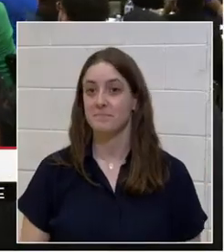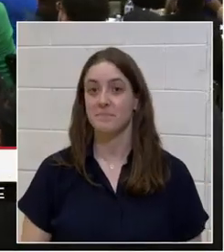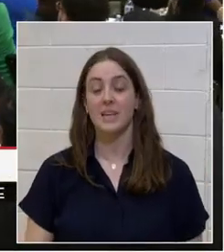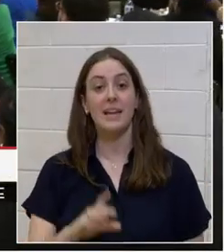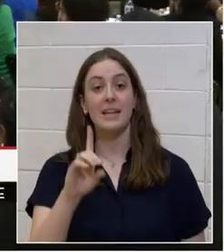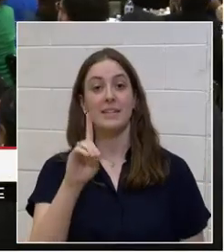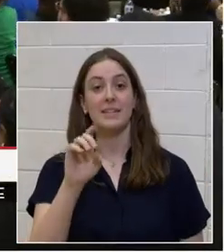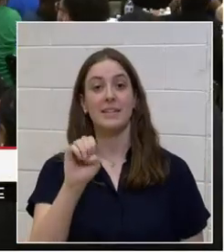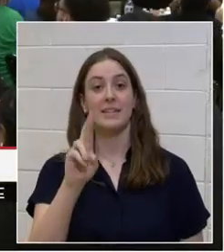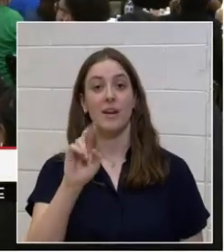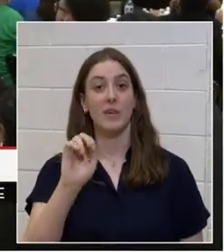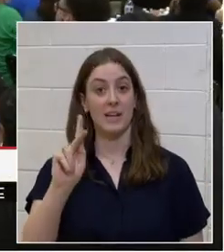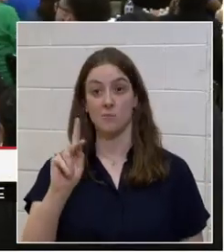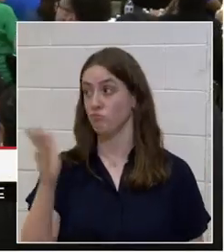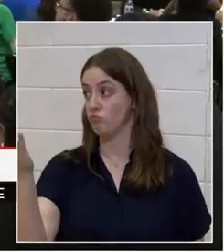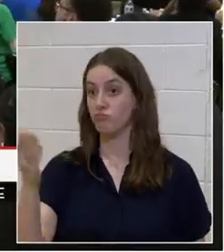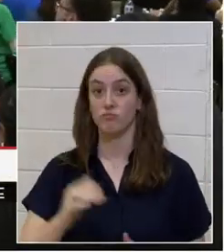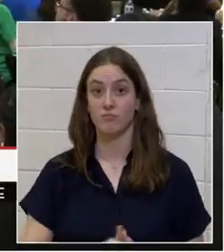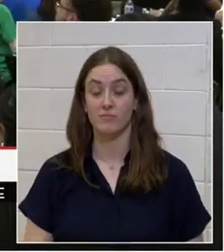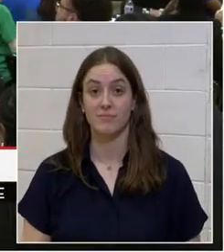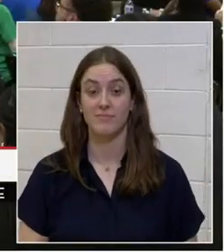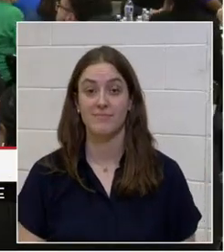Derek.